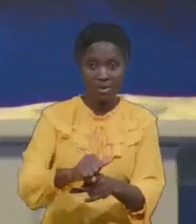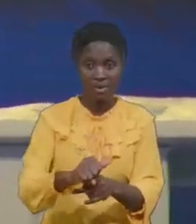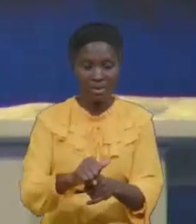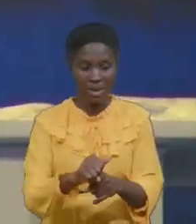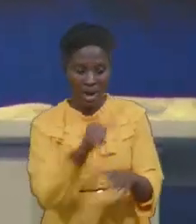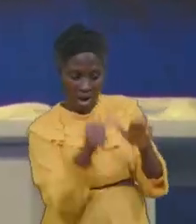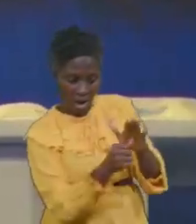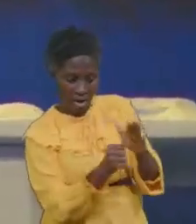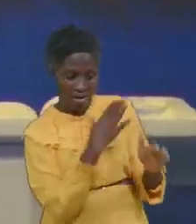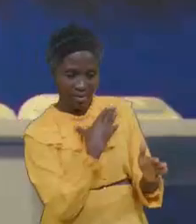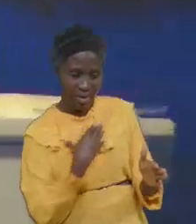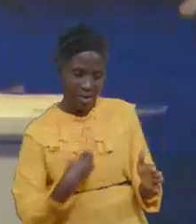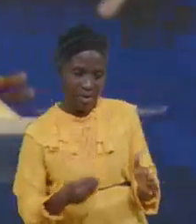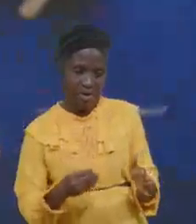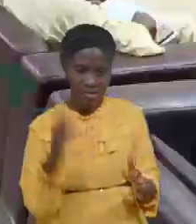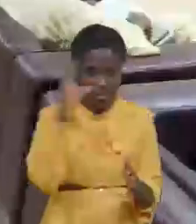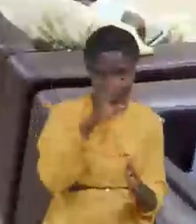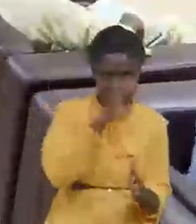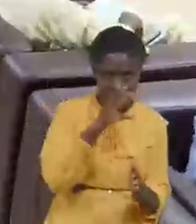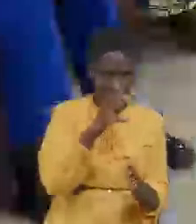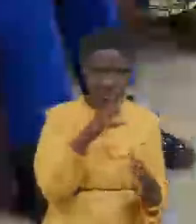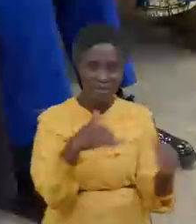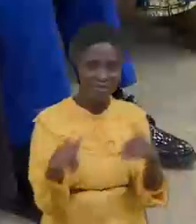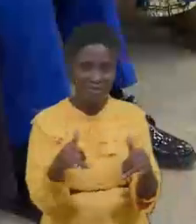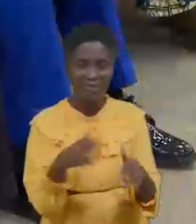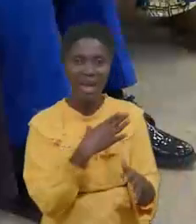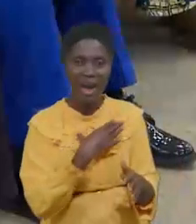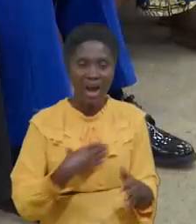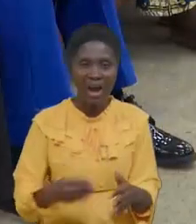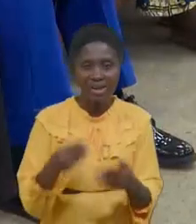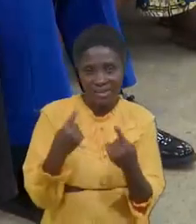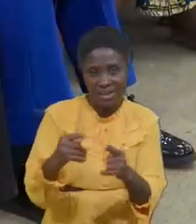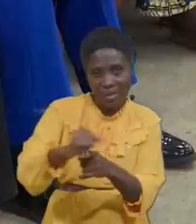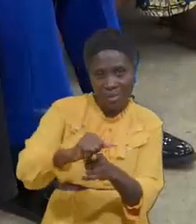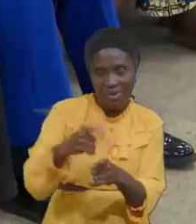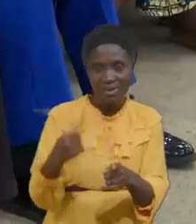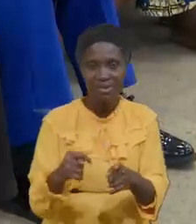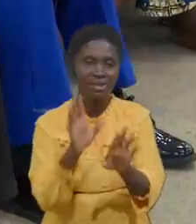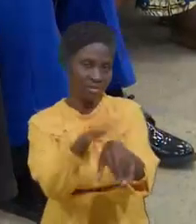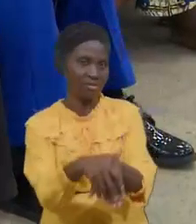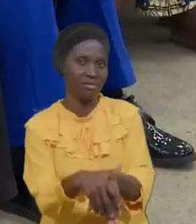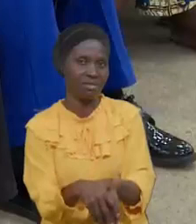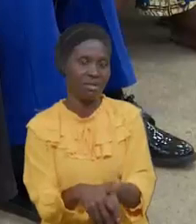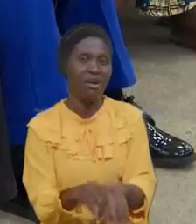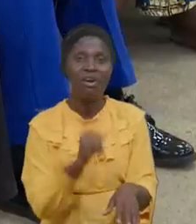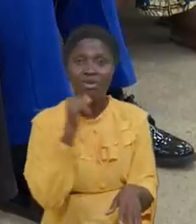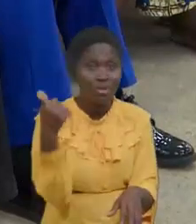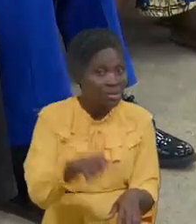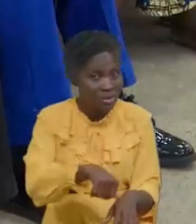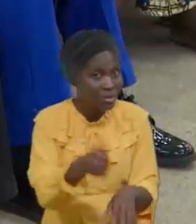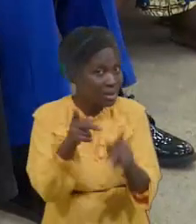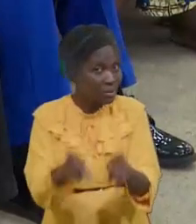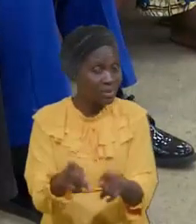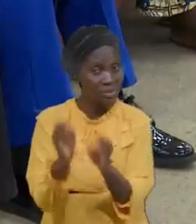and seek, and plays the hypocrite. It is not any other person teaching the